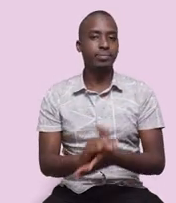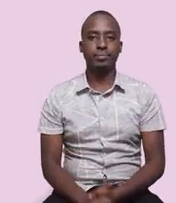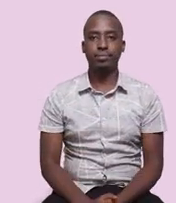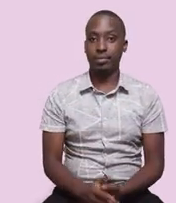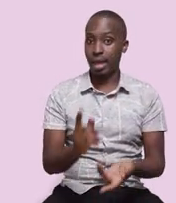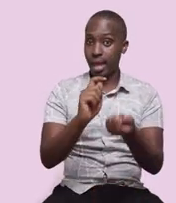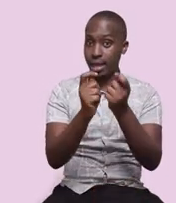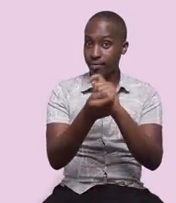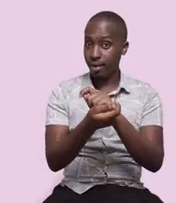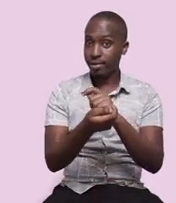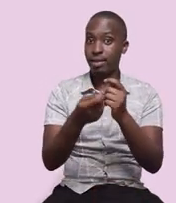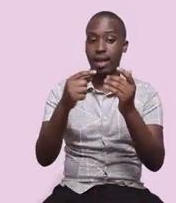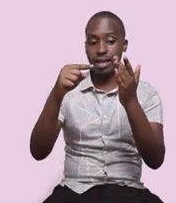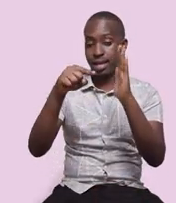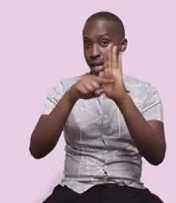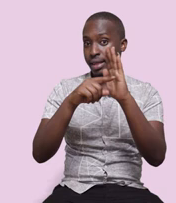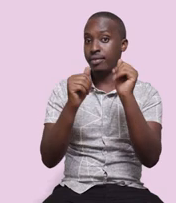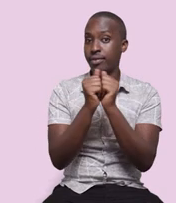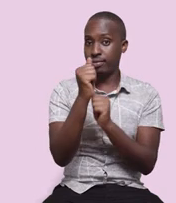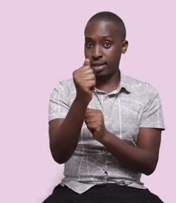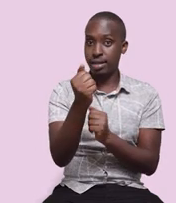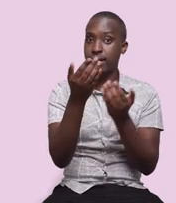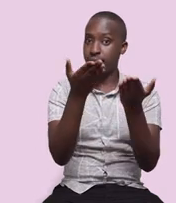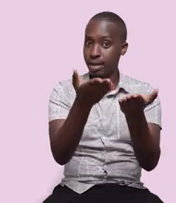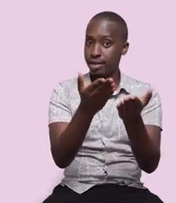The inverse of negative 15 is?